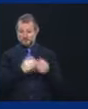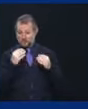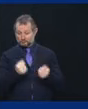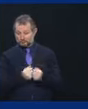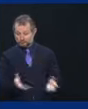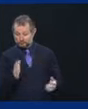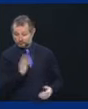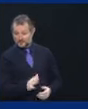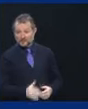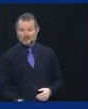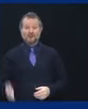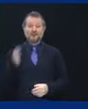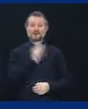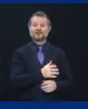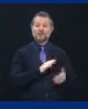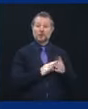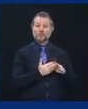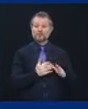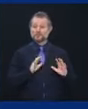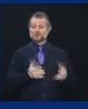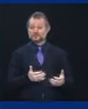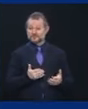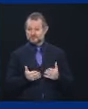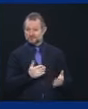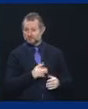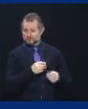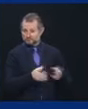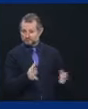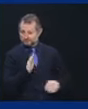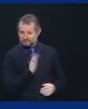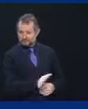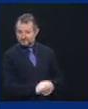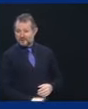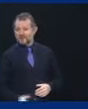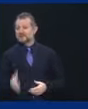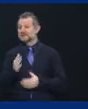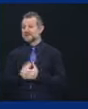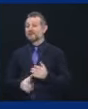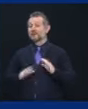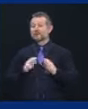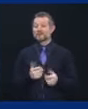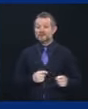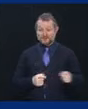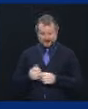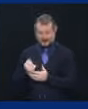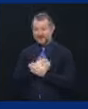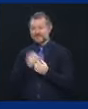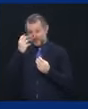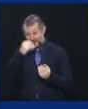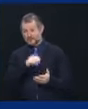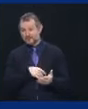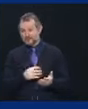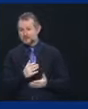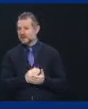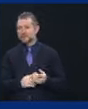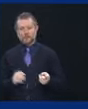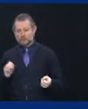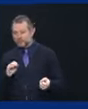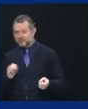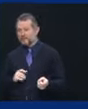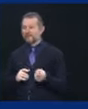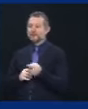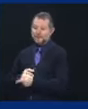groups. Different groups have collected different information. My understanding is not all the groups